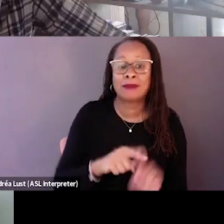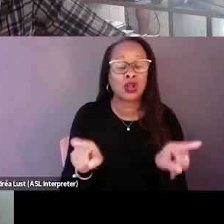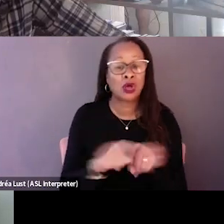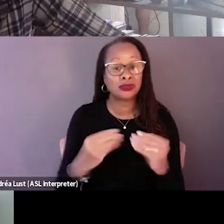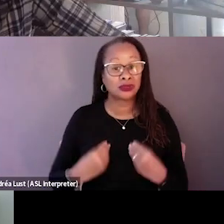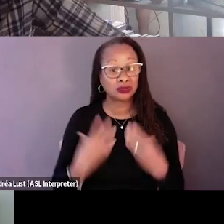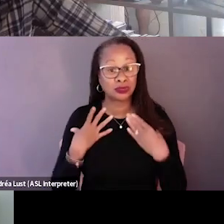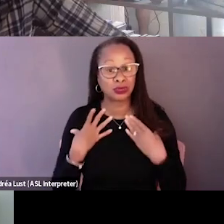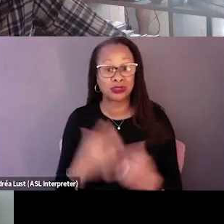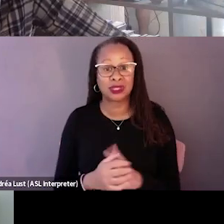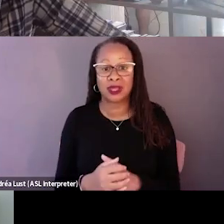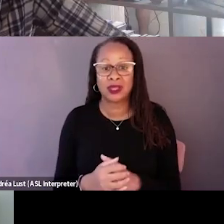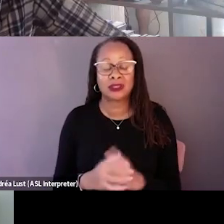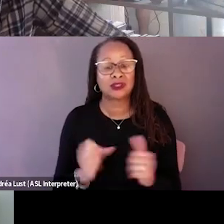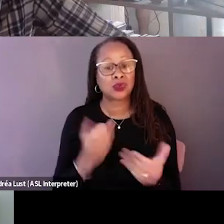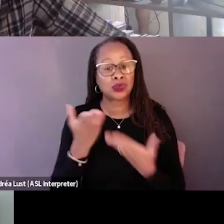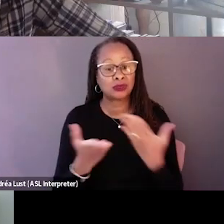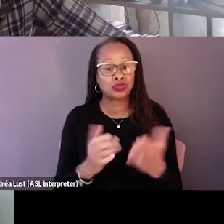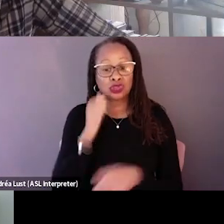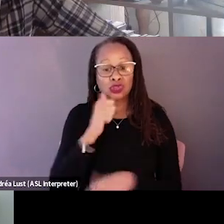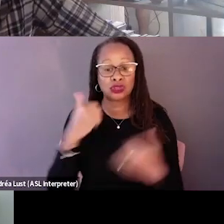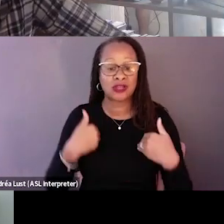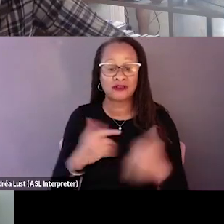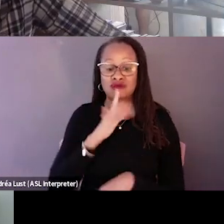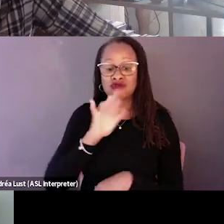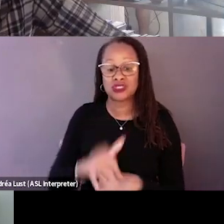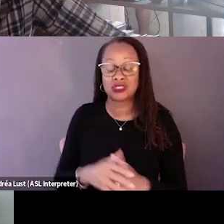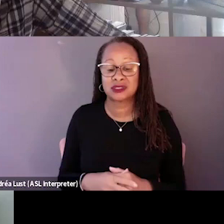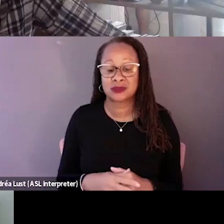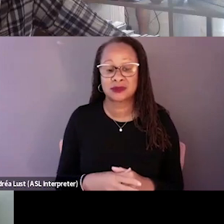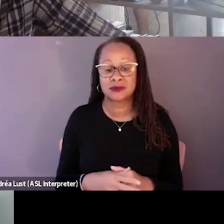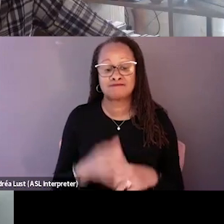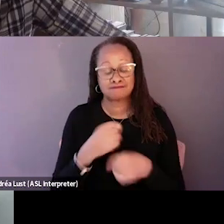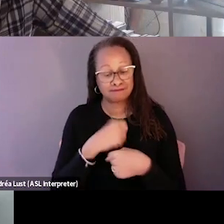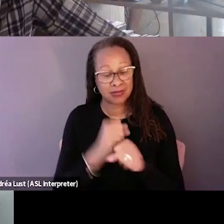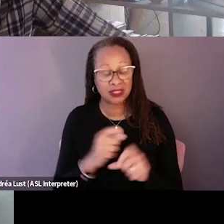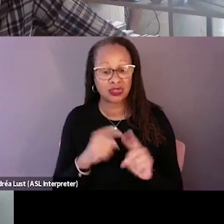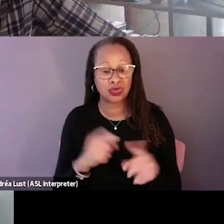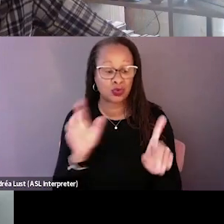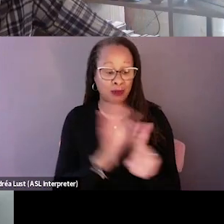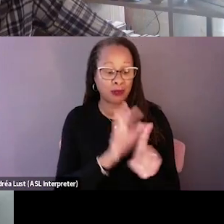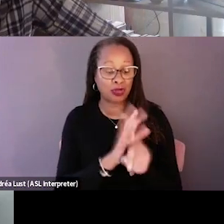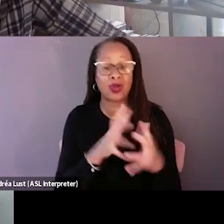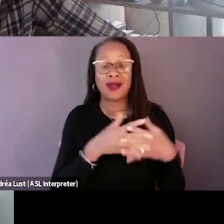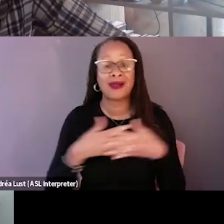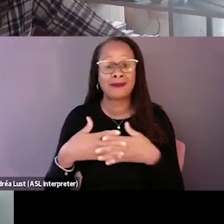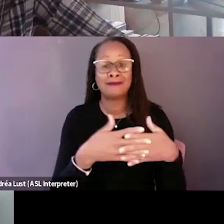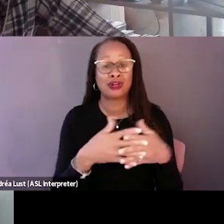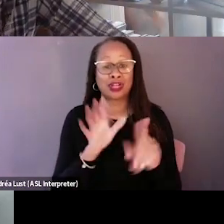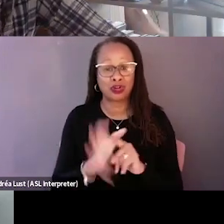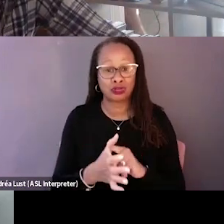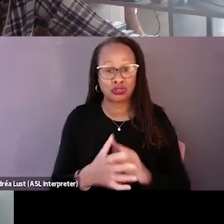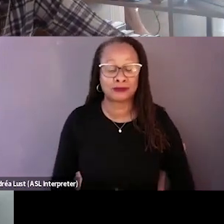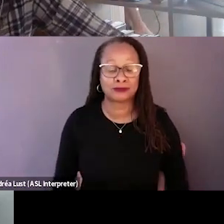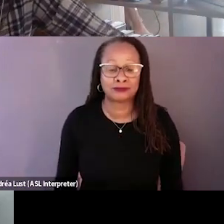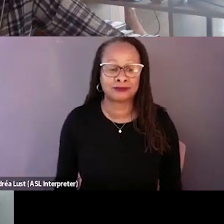inspirational in terms of the contribution these girls have really made to popular American culture.